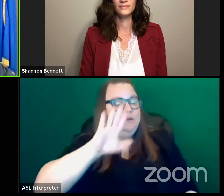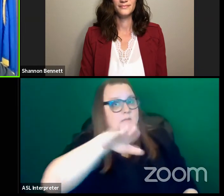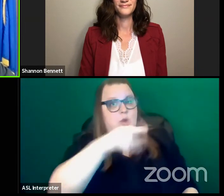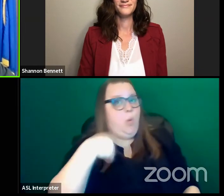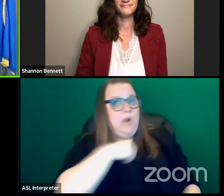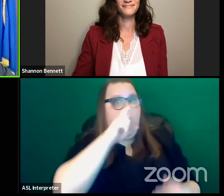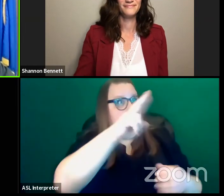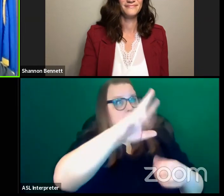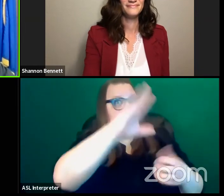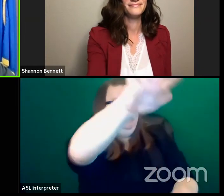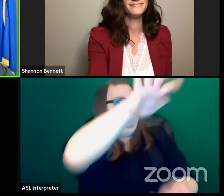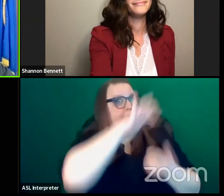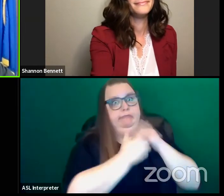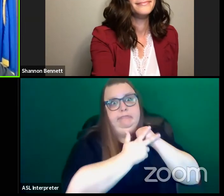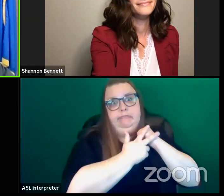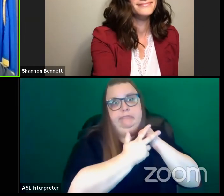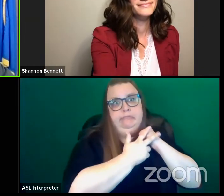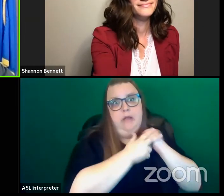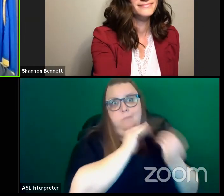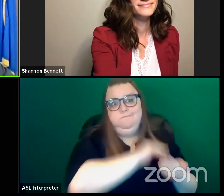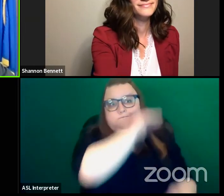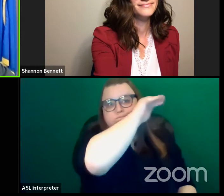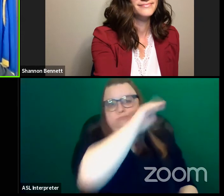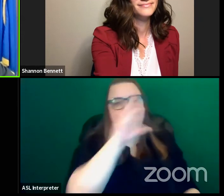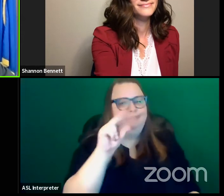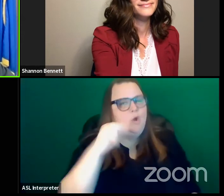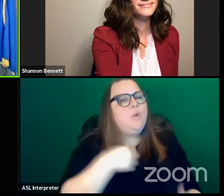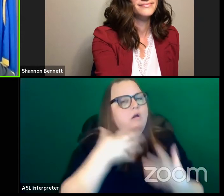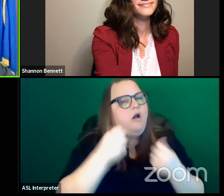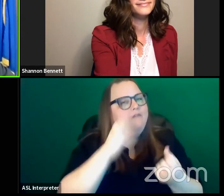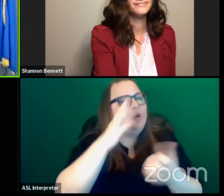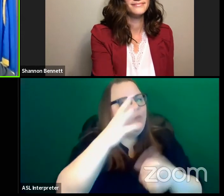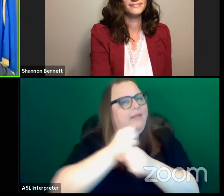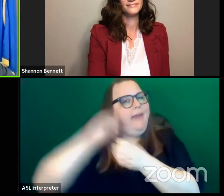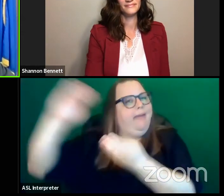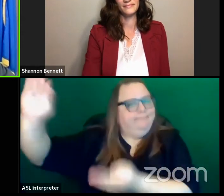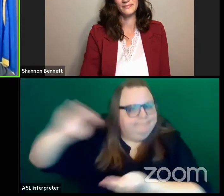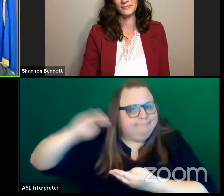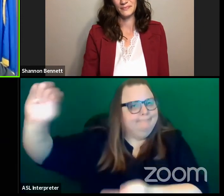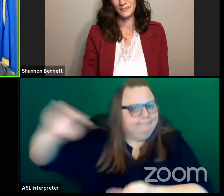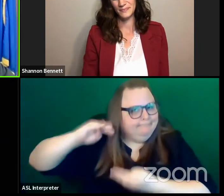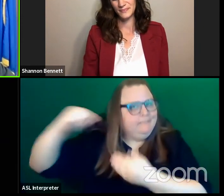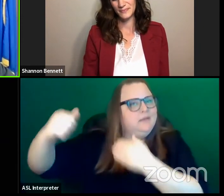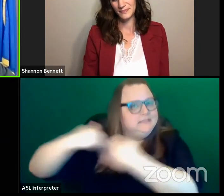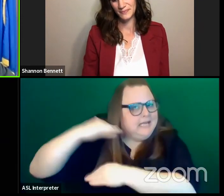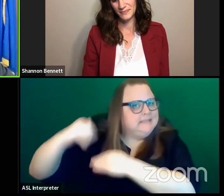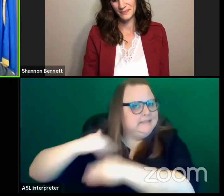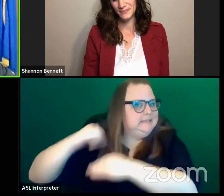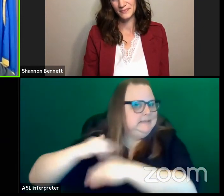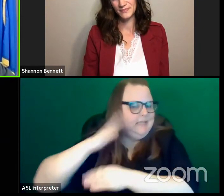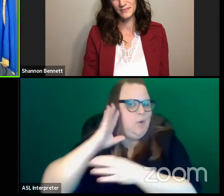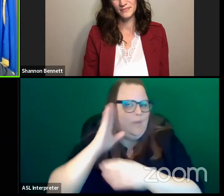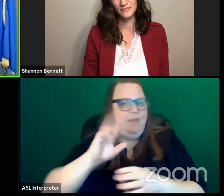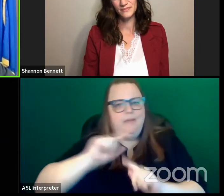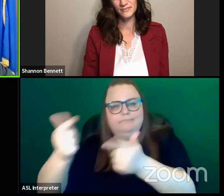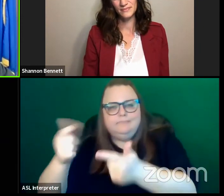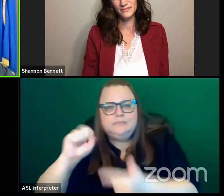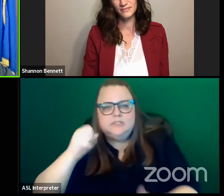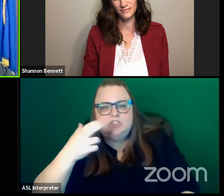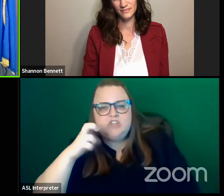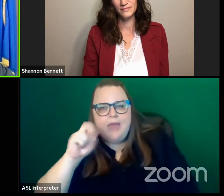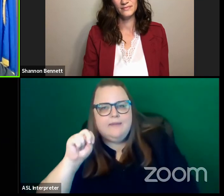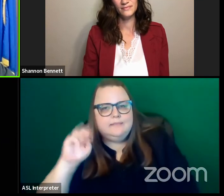we're confident we're going to get ongoing shipments because that's a commitment we've got from the federal government. But go ahead, Shannon or Candace.